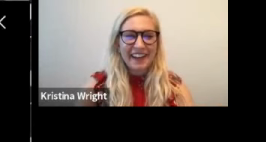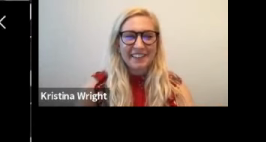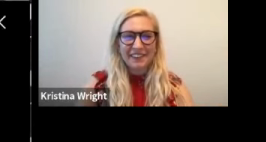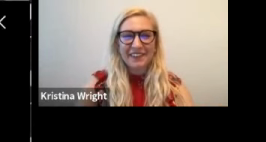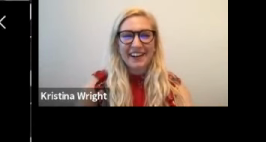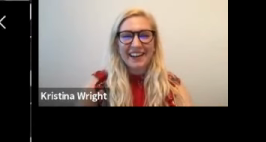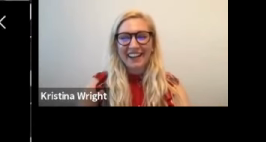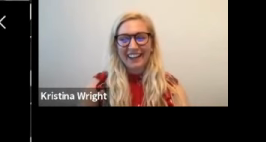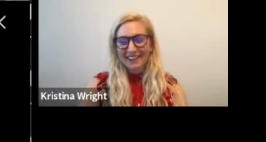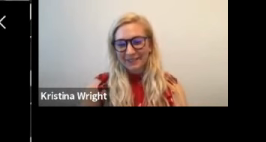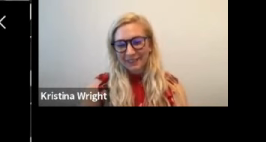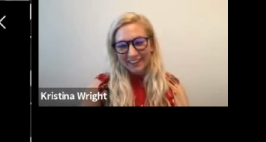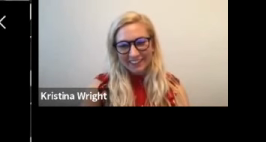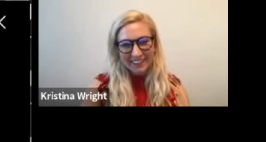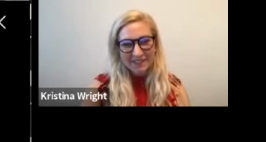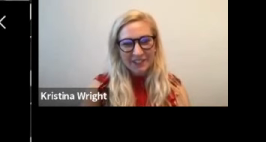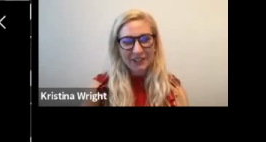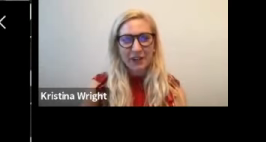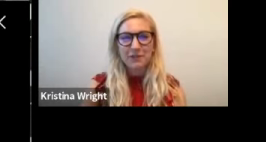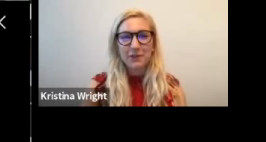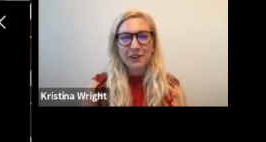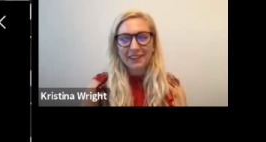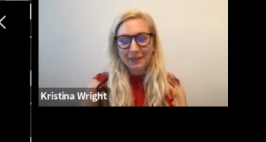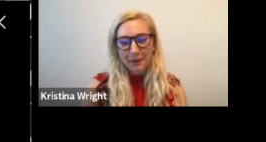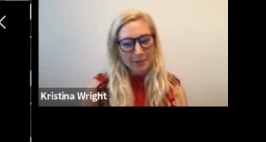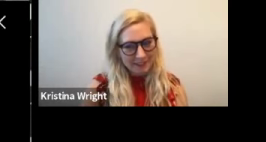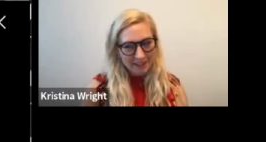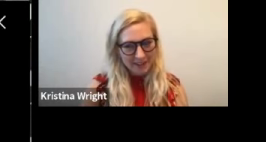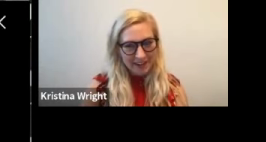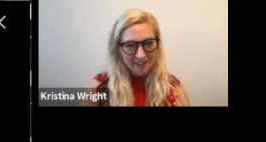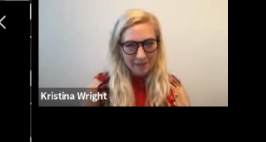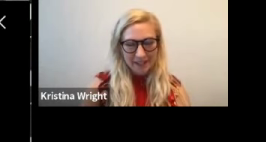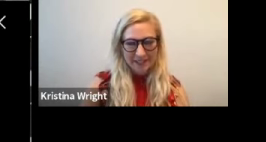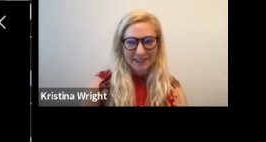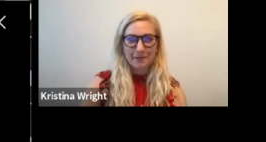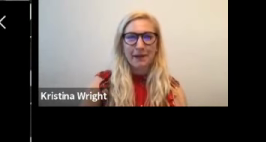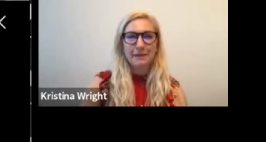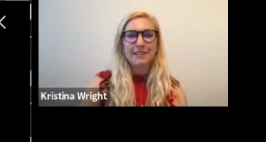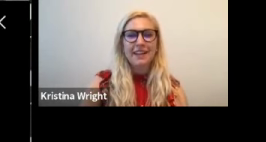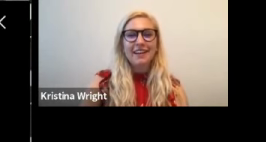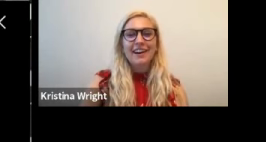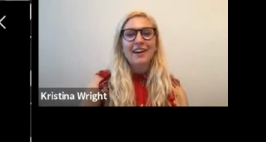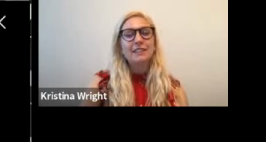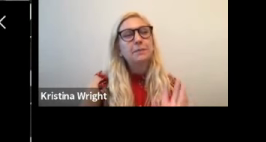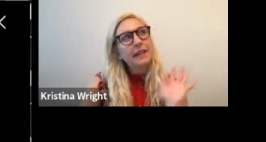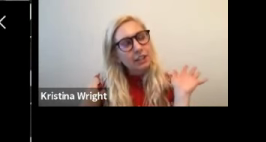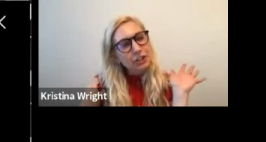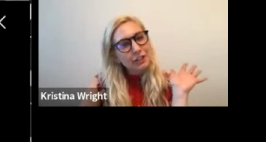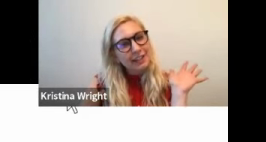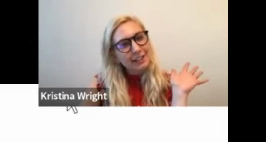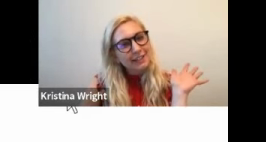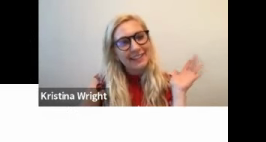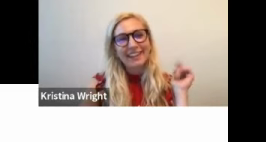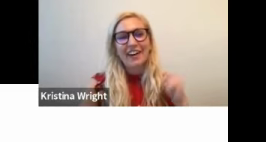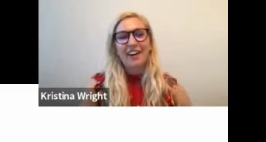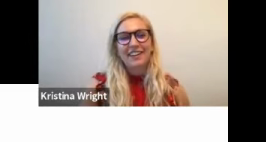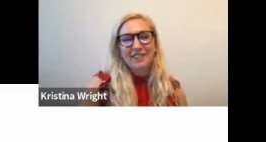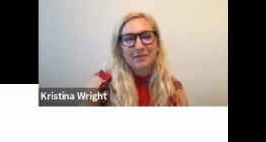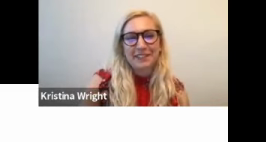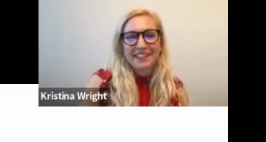Hello, everyone, and welcome to our fourth webisode of Peers and Pubs called Picture This,